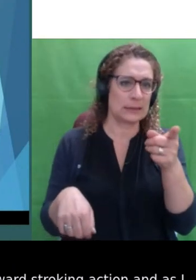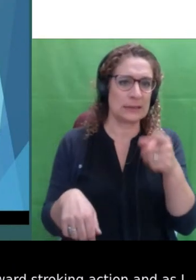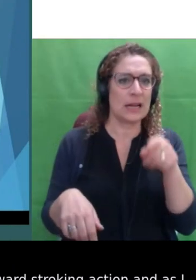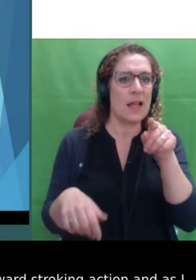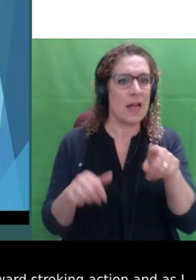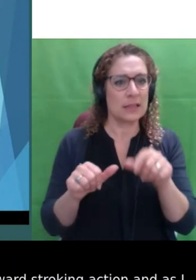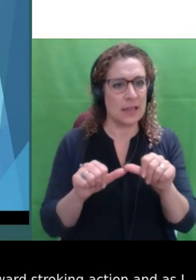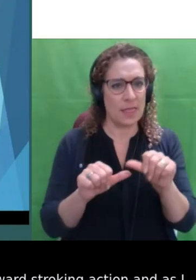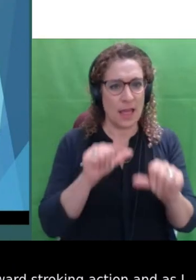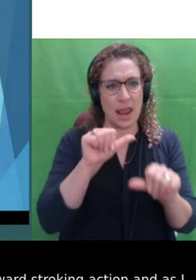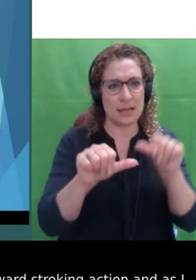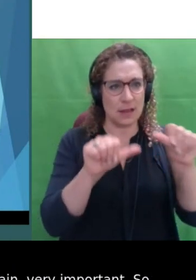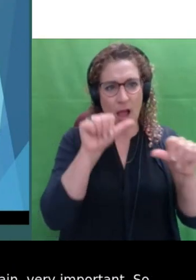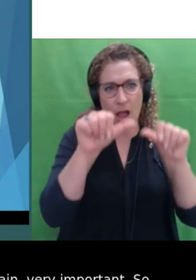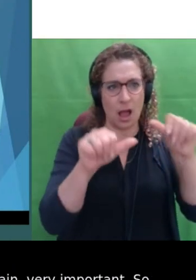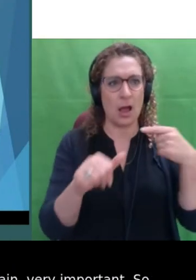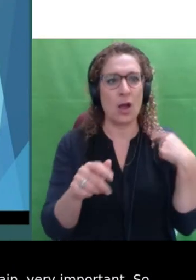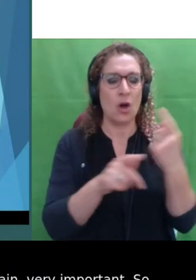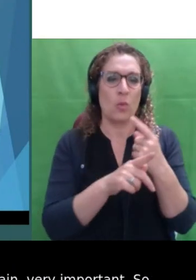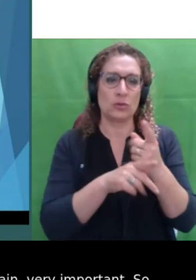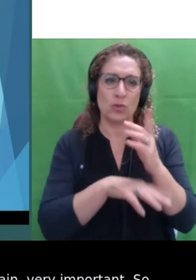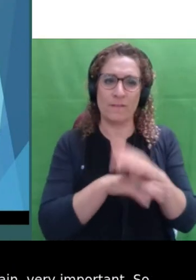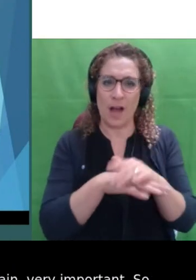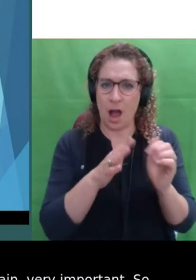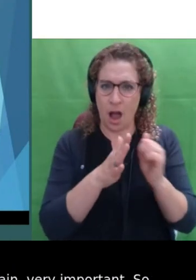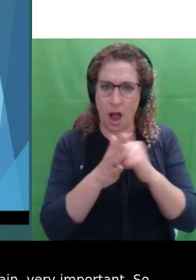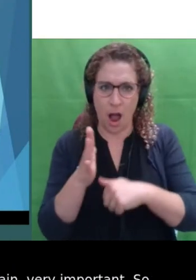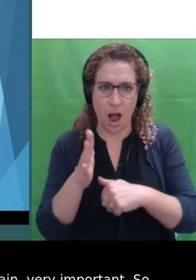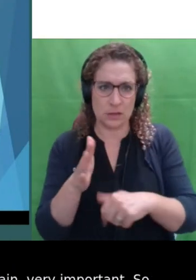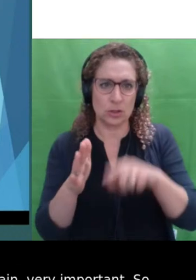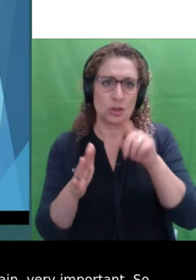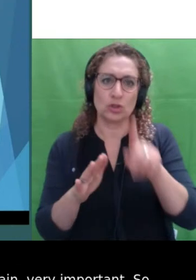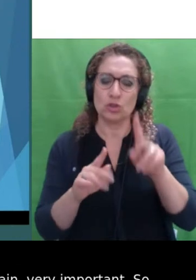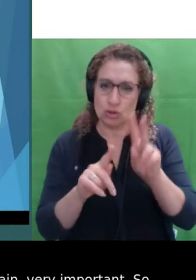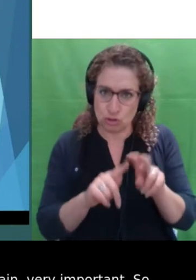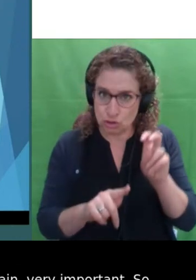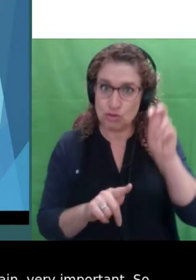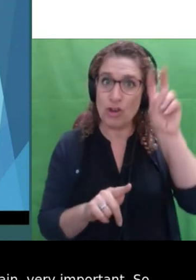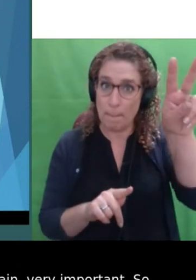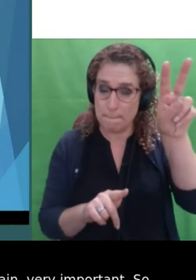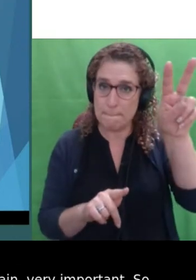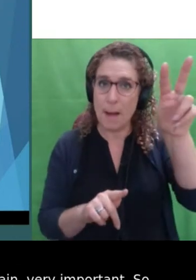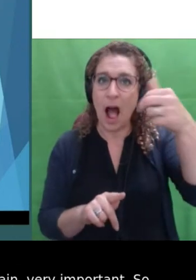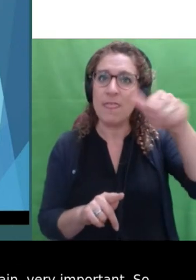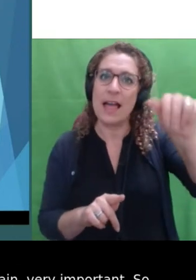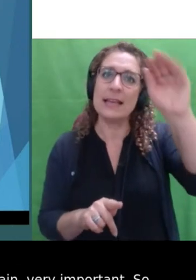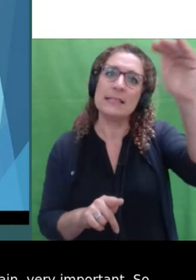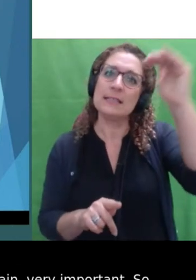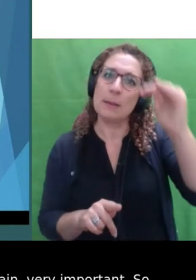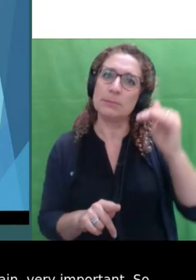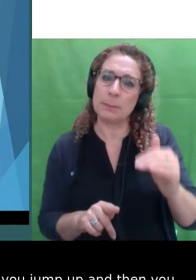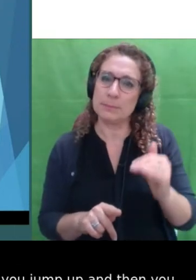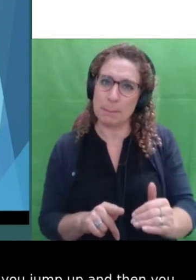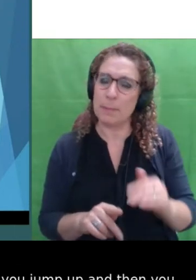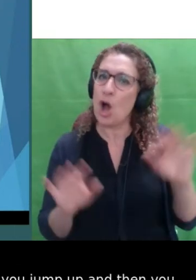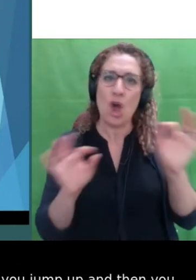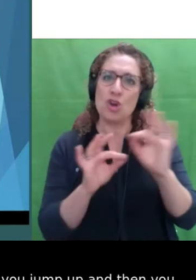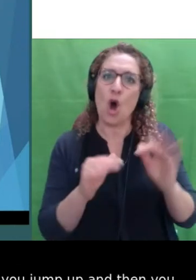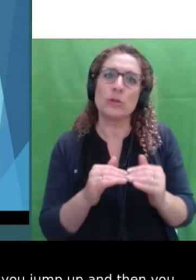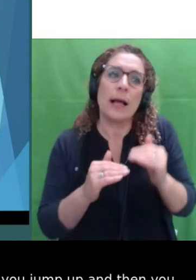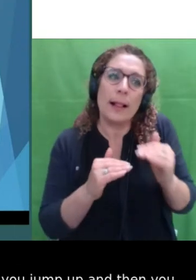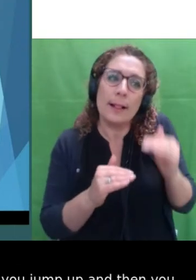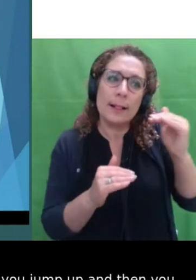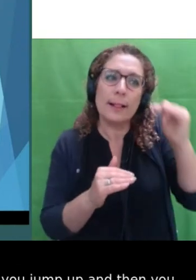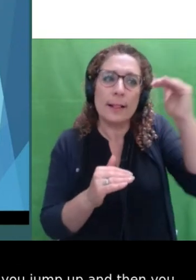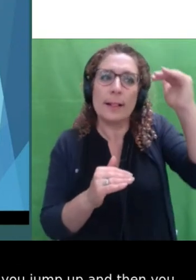as i say we talked about the hard hitting so you you jump up and then you step down rather than step up you need